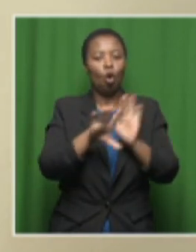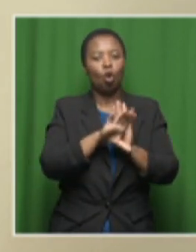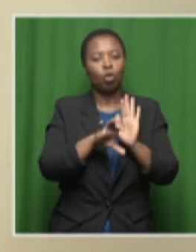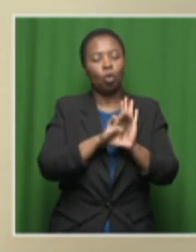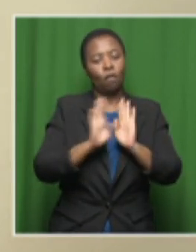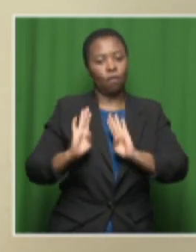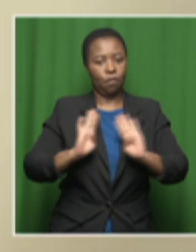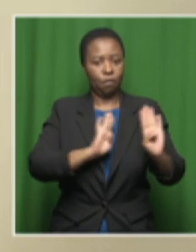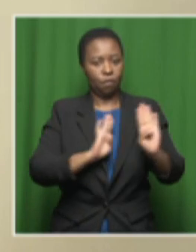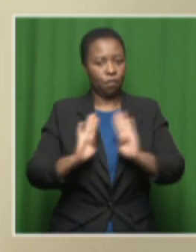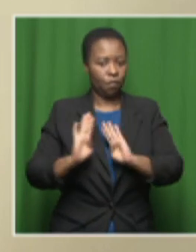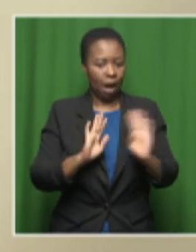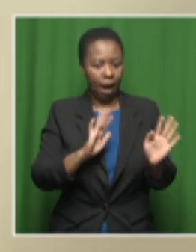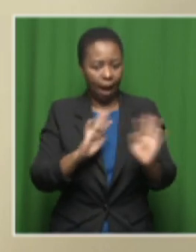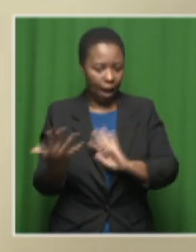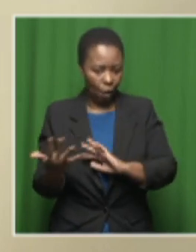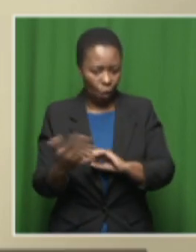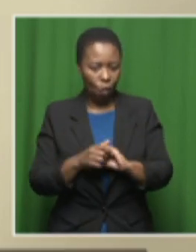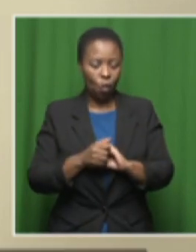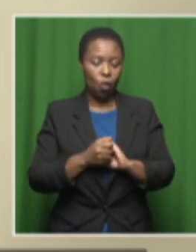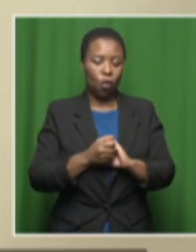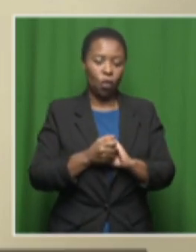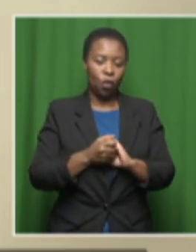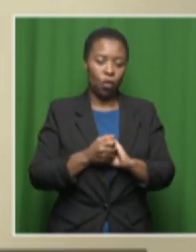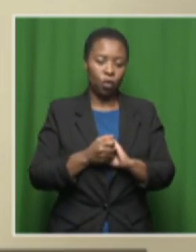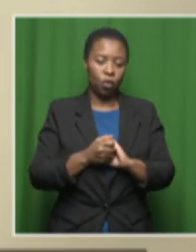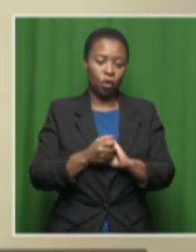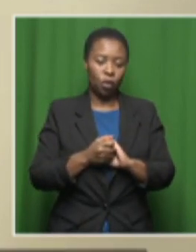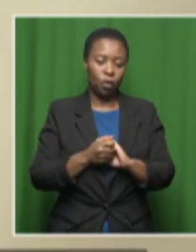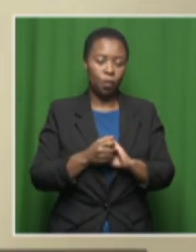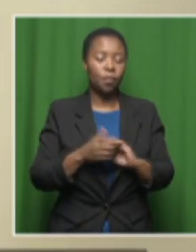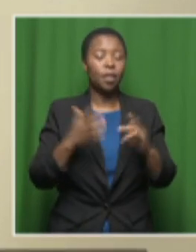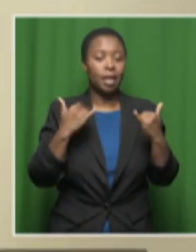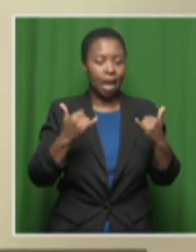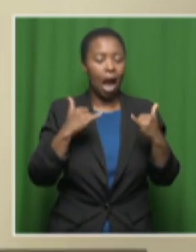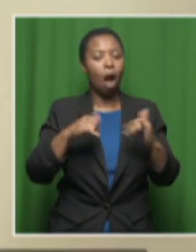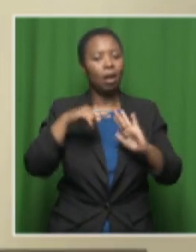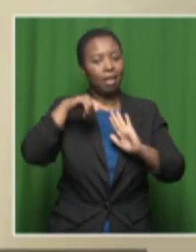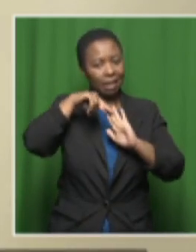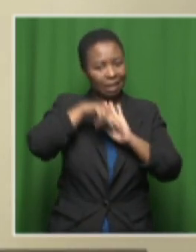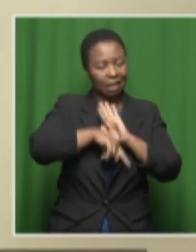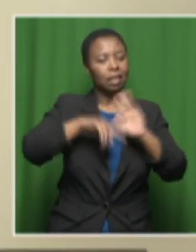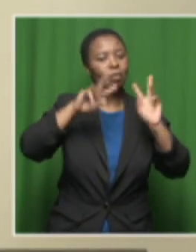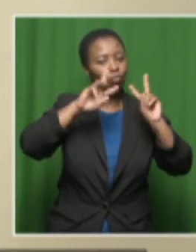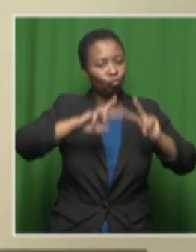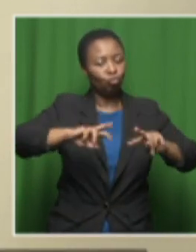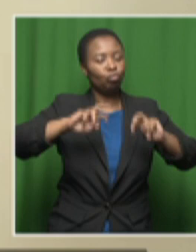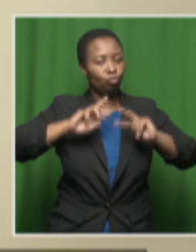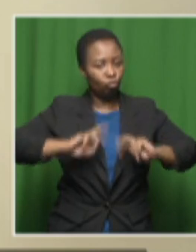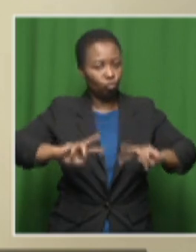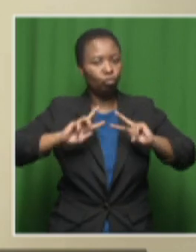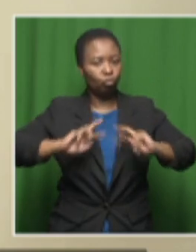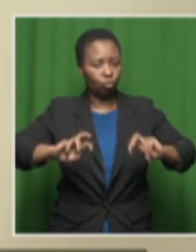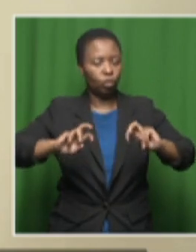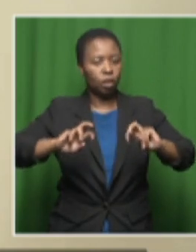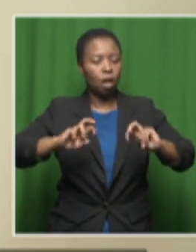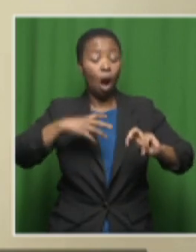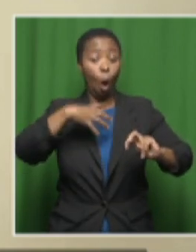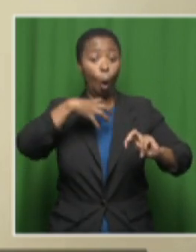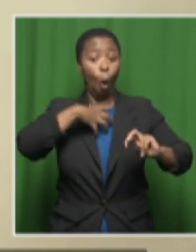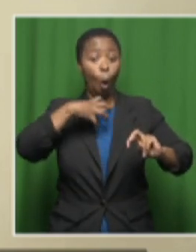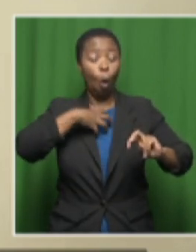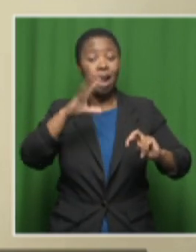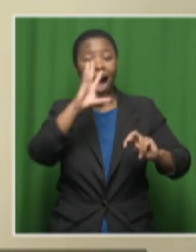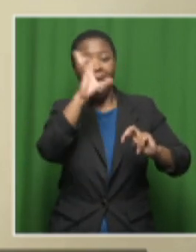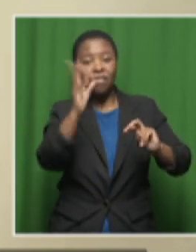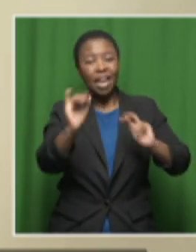And I'm looking for a deep search, as I said in the beginning, to my own African identity and trying